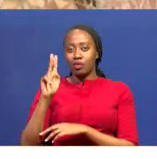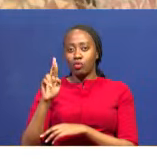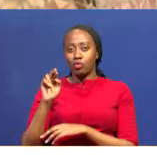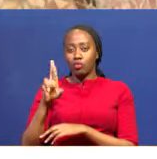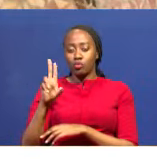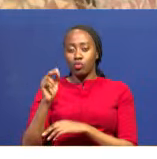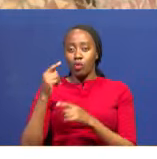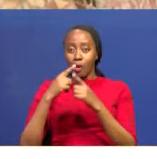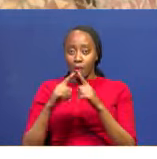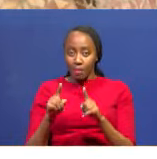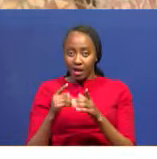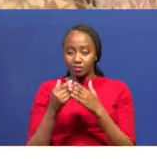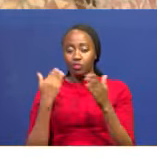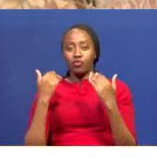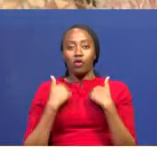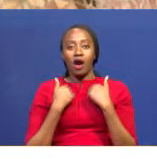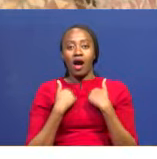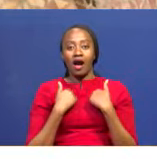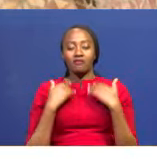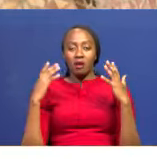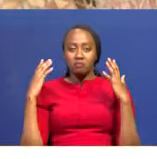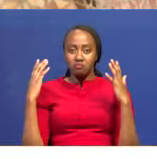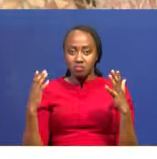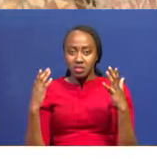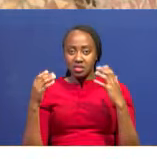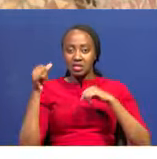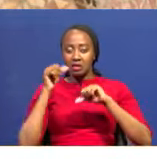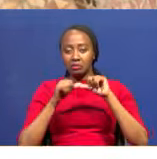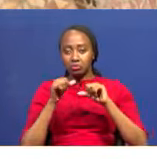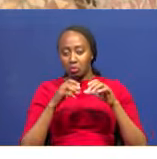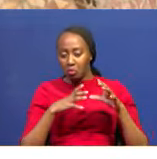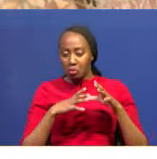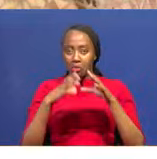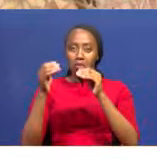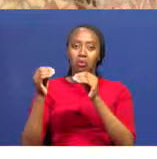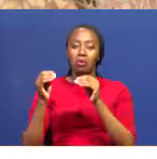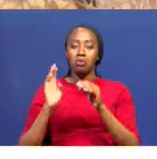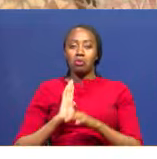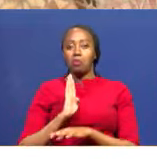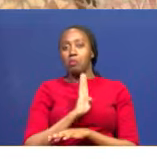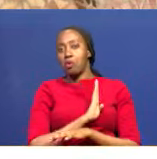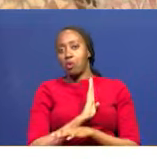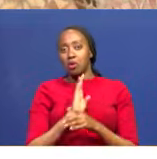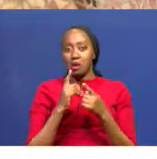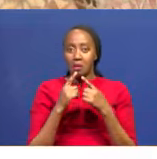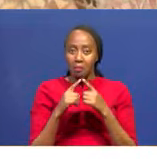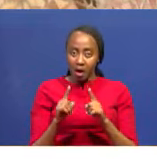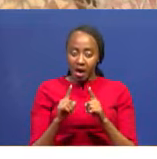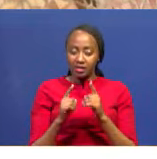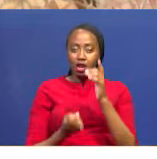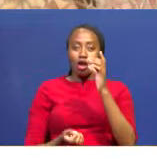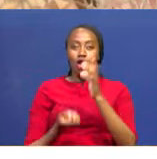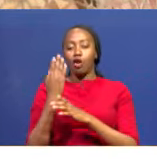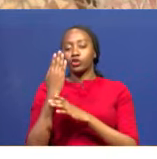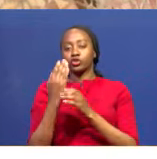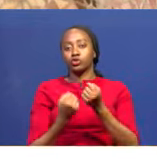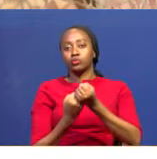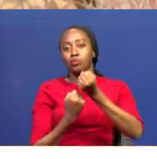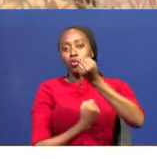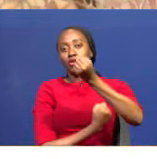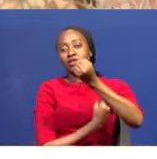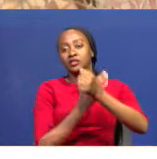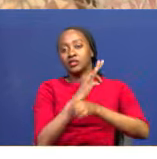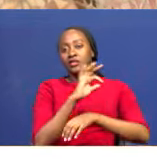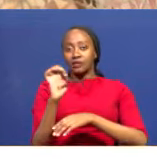when students with B grades were locked out of Joint Admissions Board placements, he launched a university sponsorship program and funded more